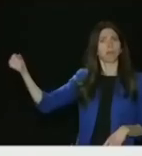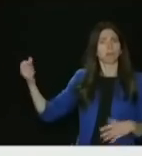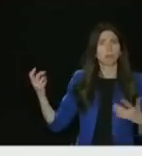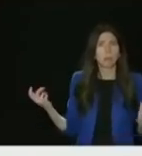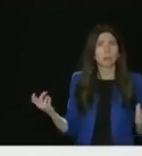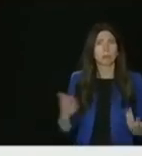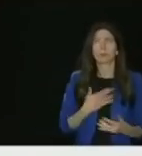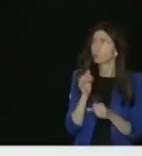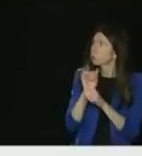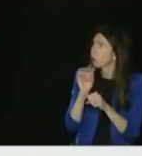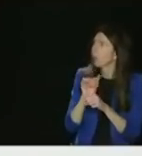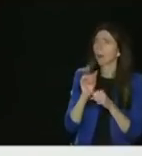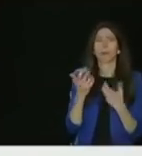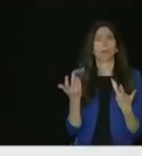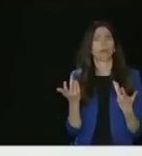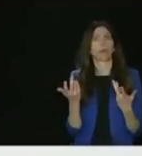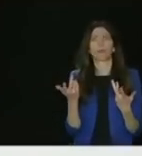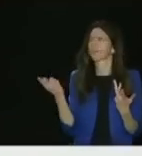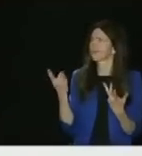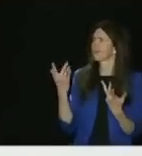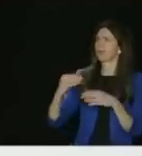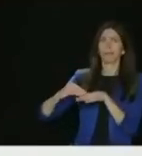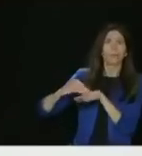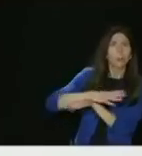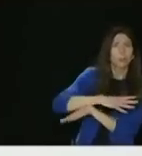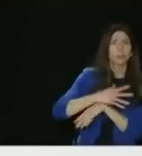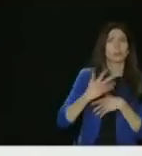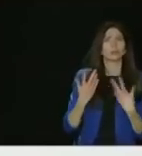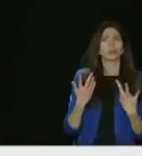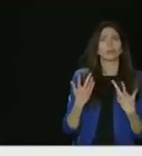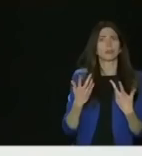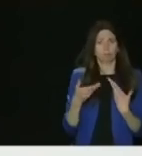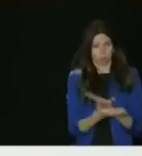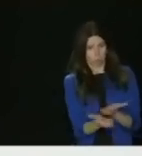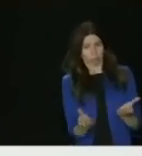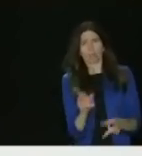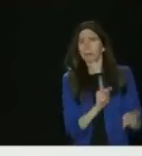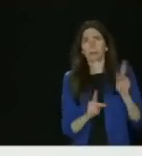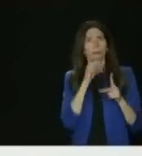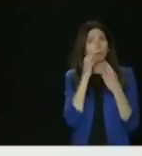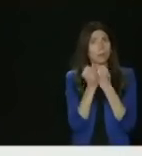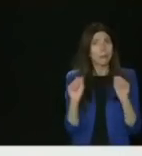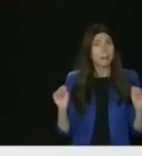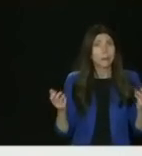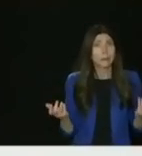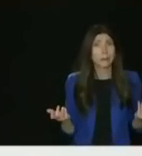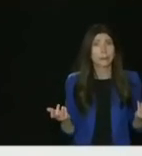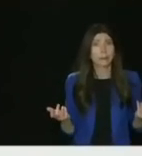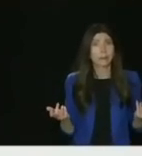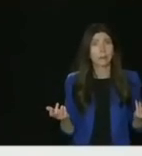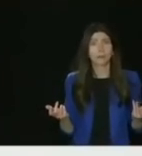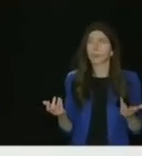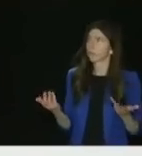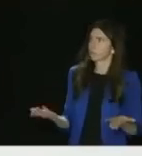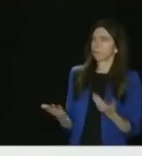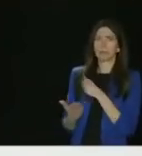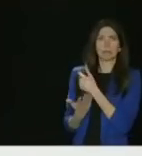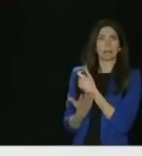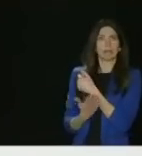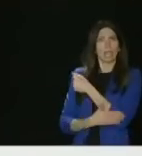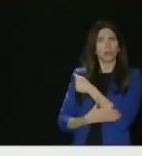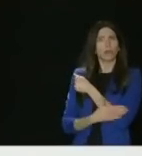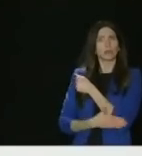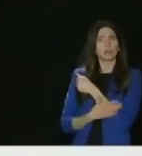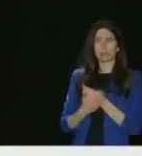hurting lives and livelihoods, endangering public safety, and weakening our country, not just right now,